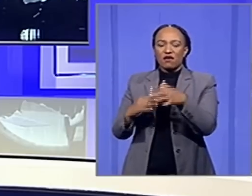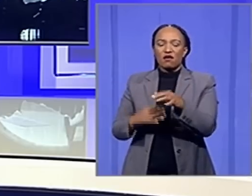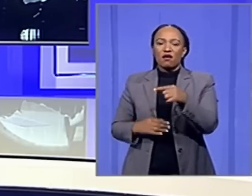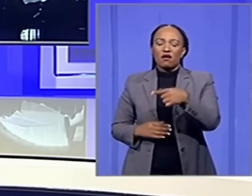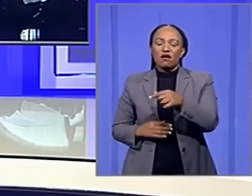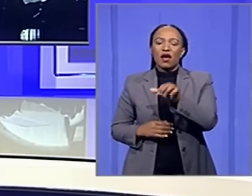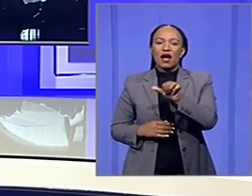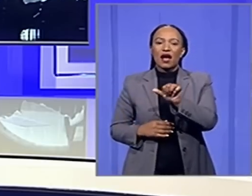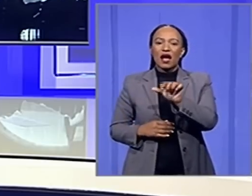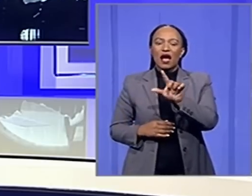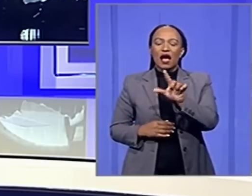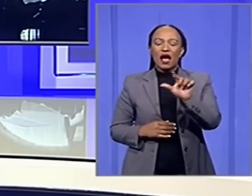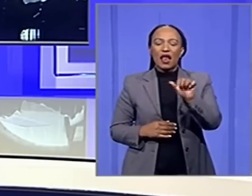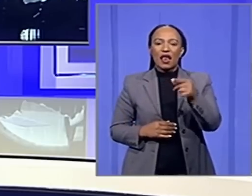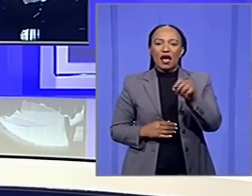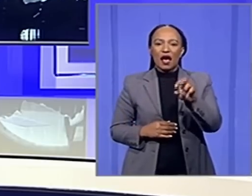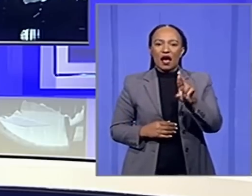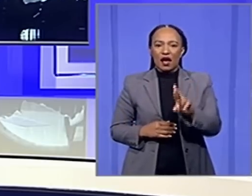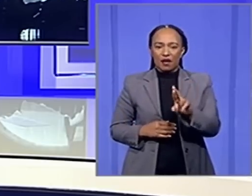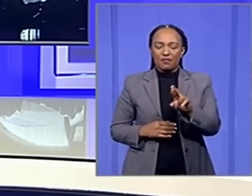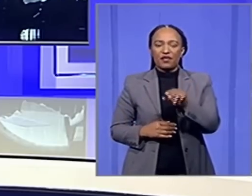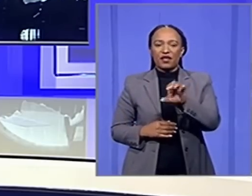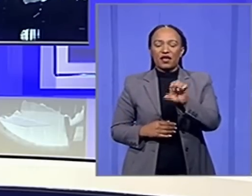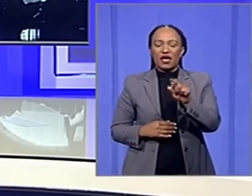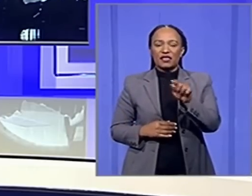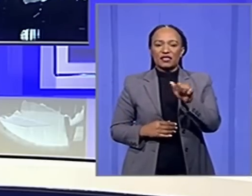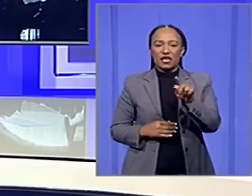Estate Midrand mona provinseng ya Gauteng